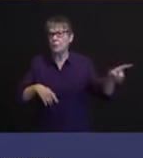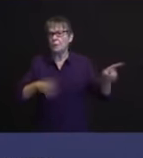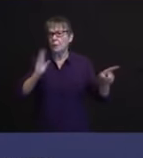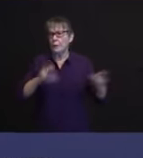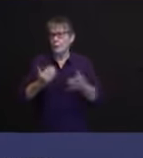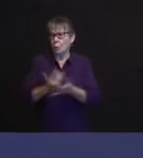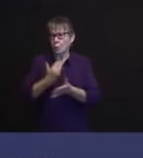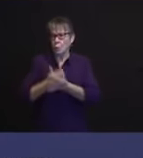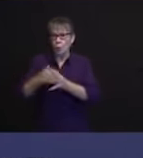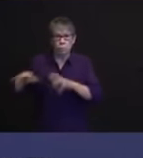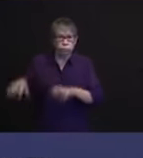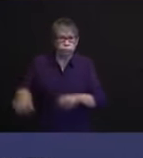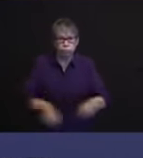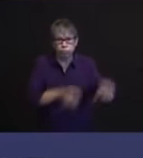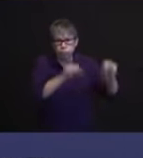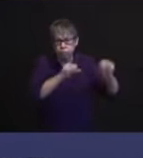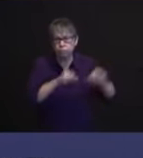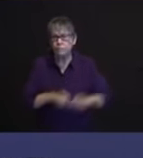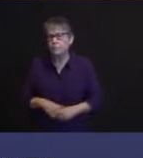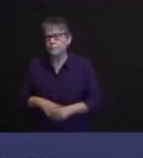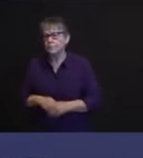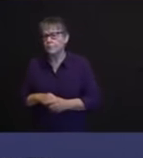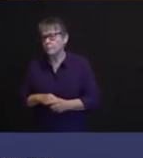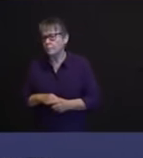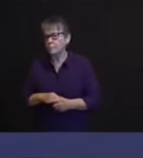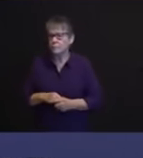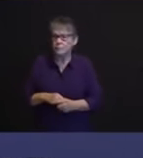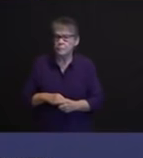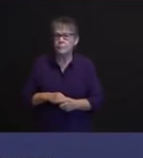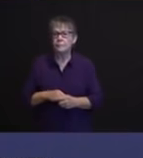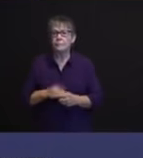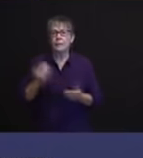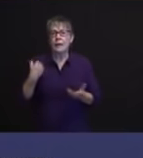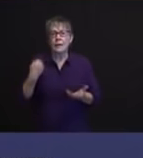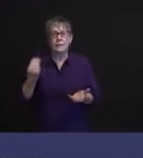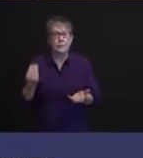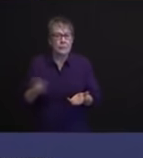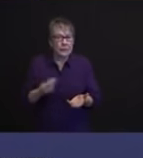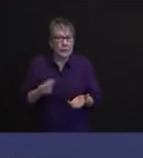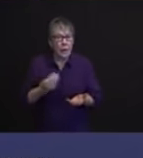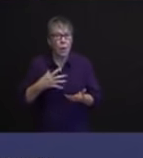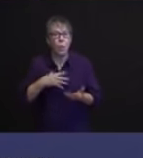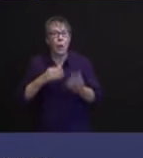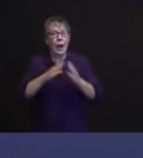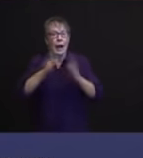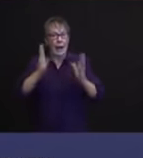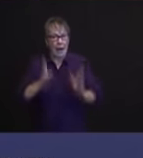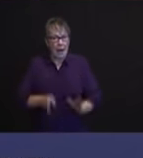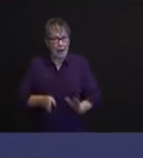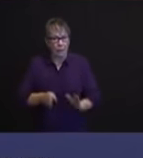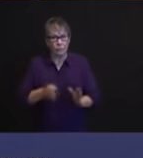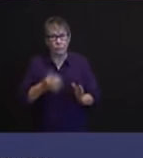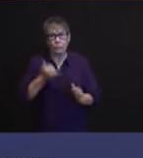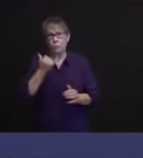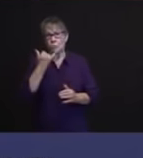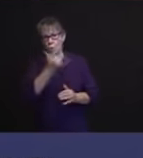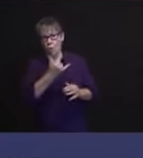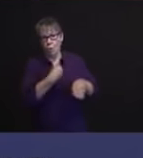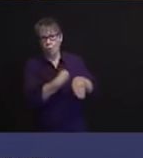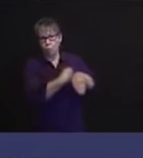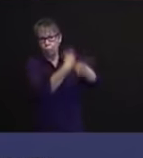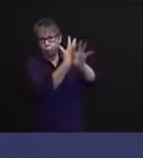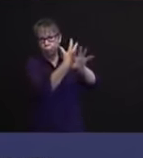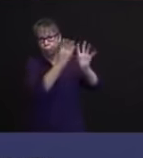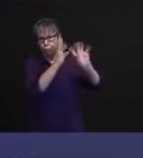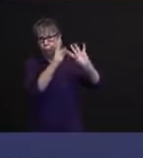call, Pat, on Monday afternoon, and we've got another one right after this, which is why we're earlier than normal, and those have been almost